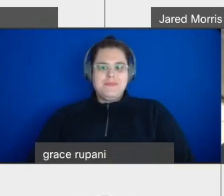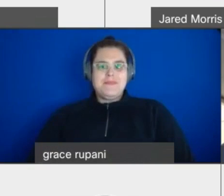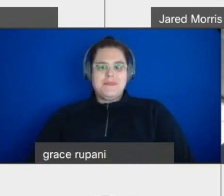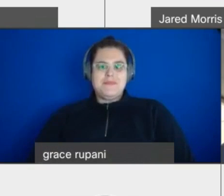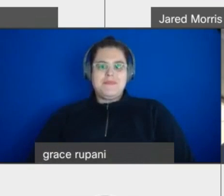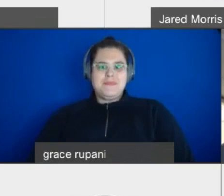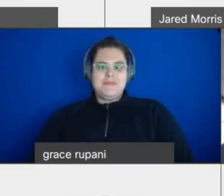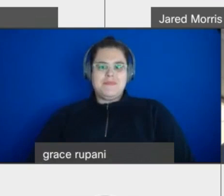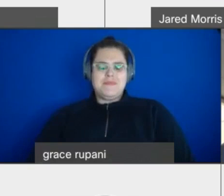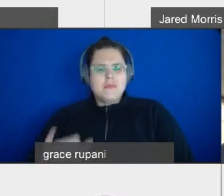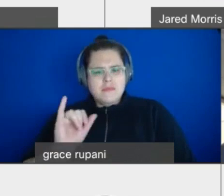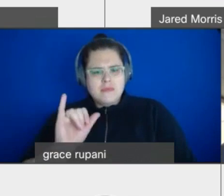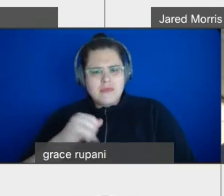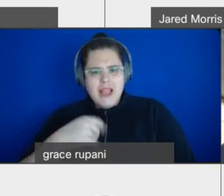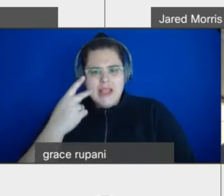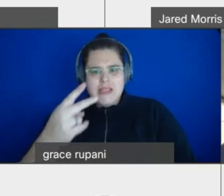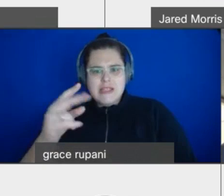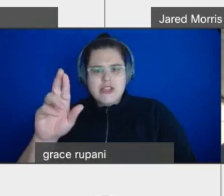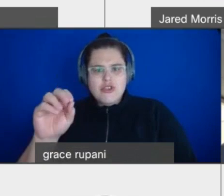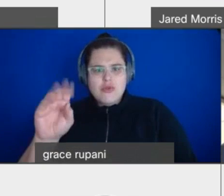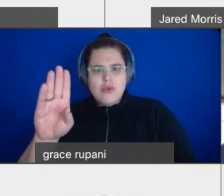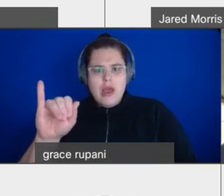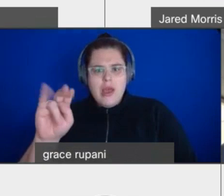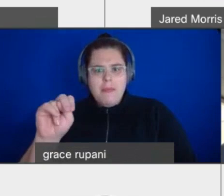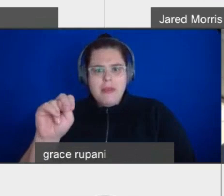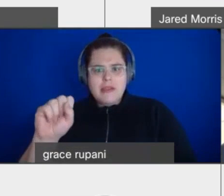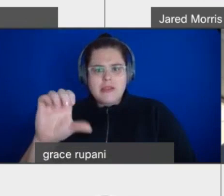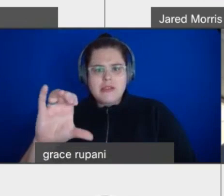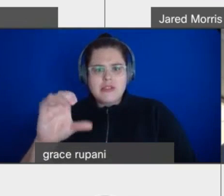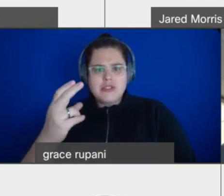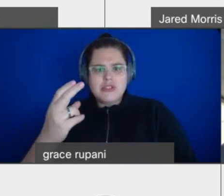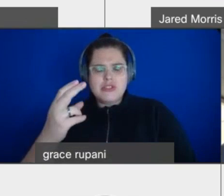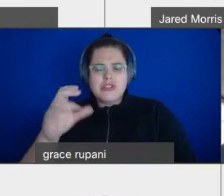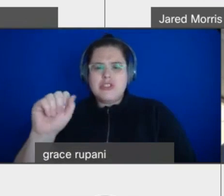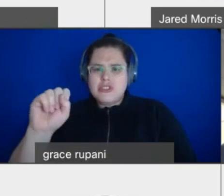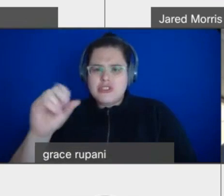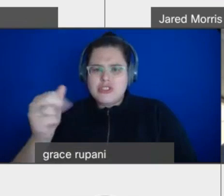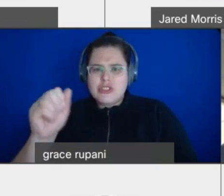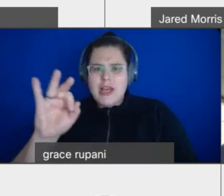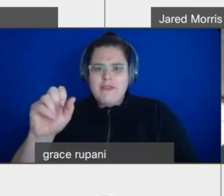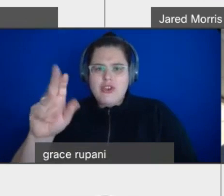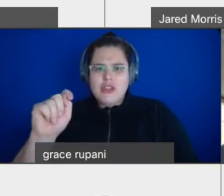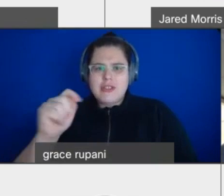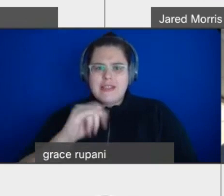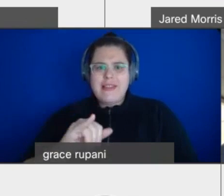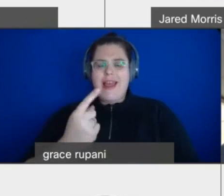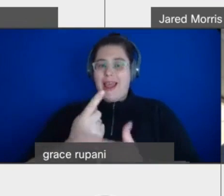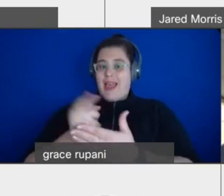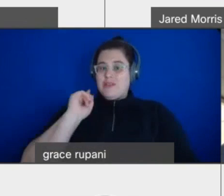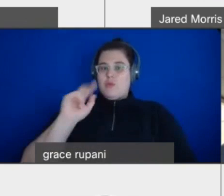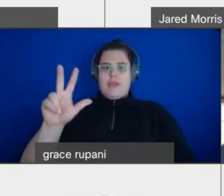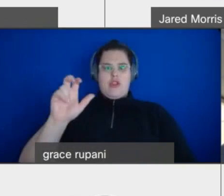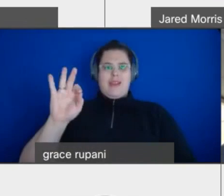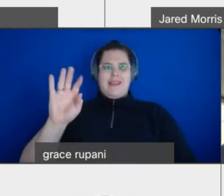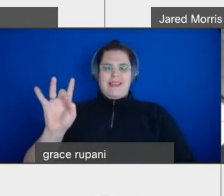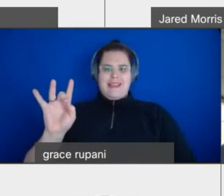okay, I see Robin Shafford has typed that last week it was 398 and 404 this week